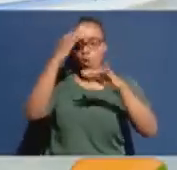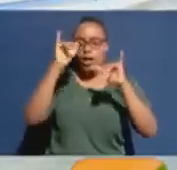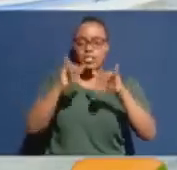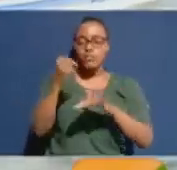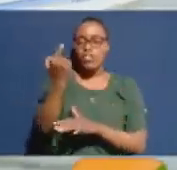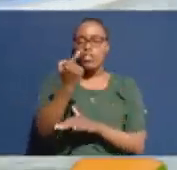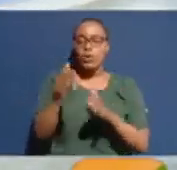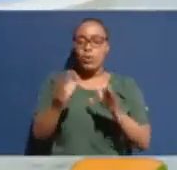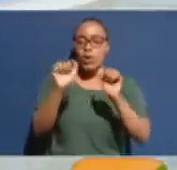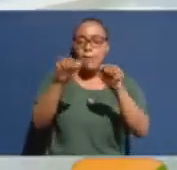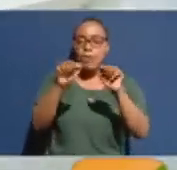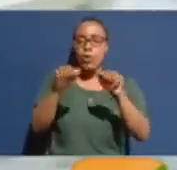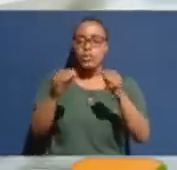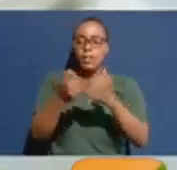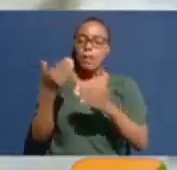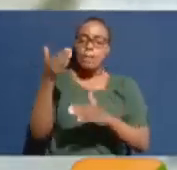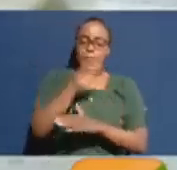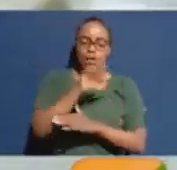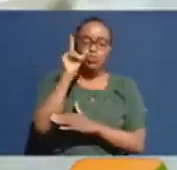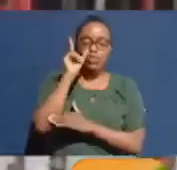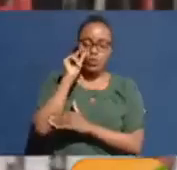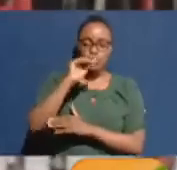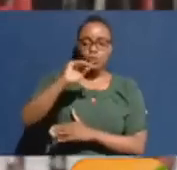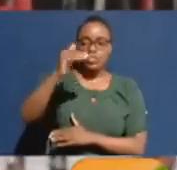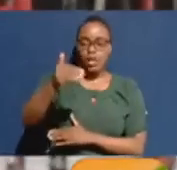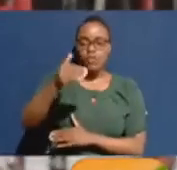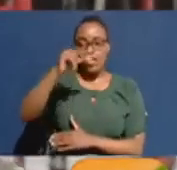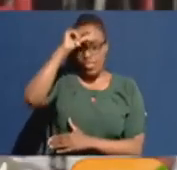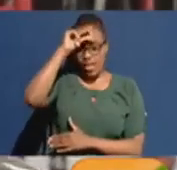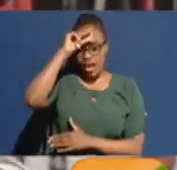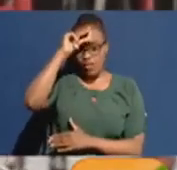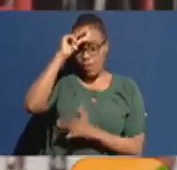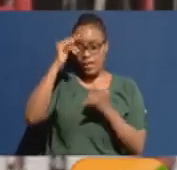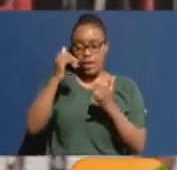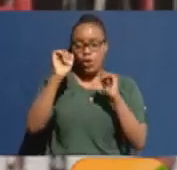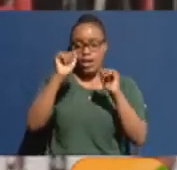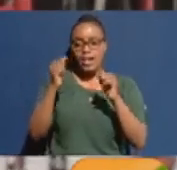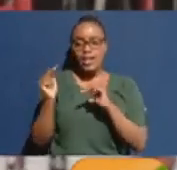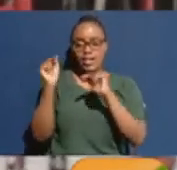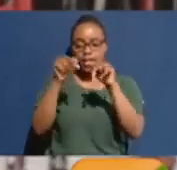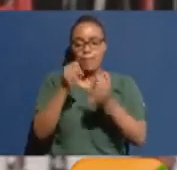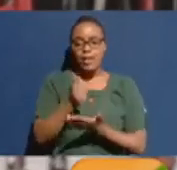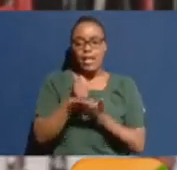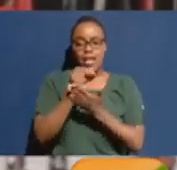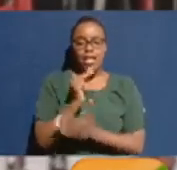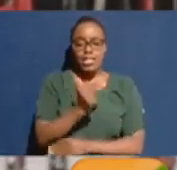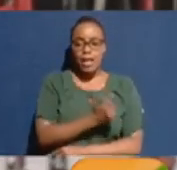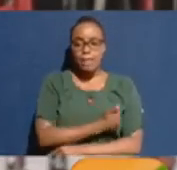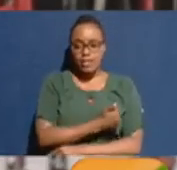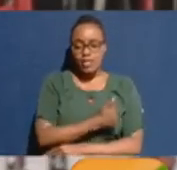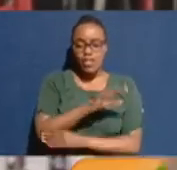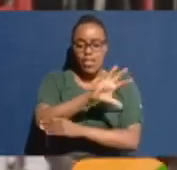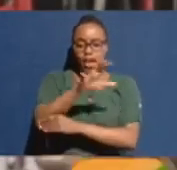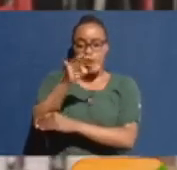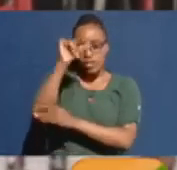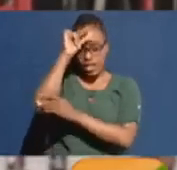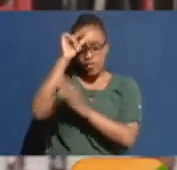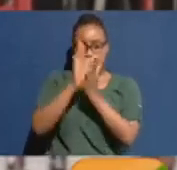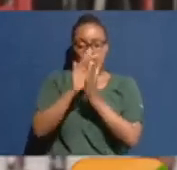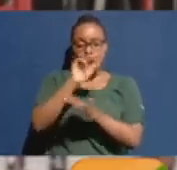only way to bring the coastal town back to its feet. Serikali iliyoingia kwa sahi itusaidie ya governor ya account na